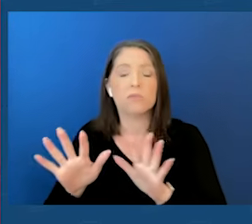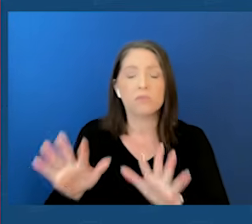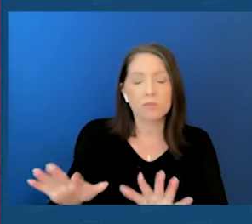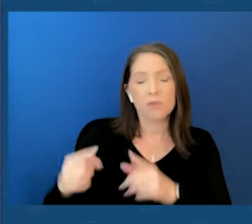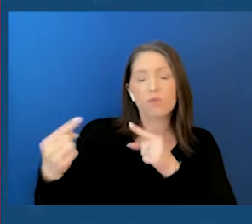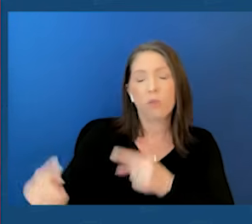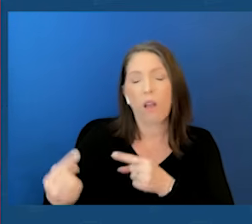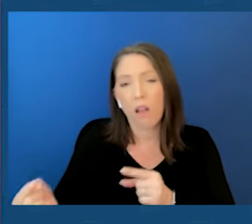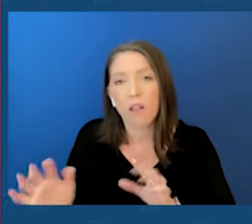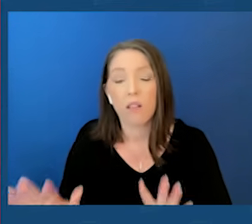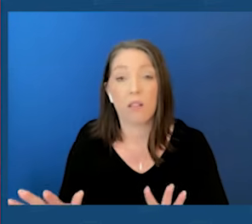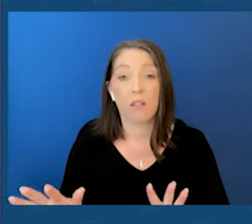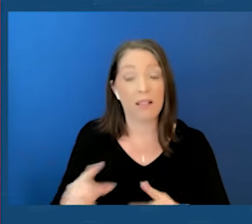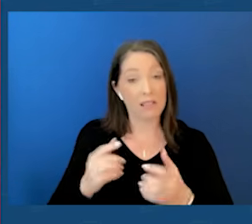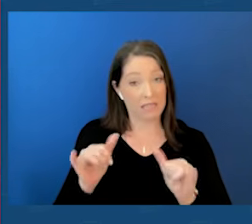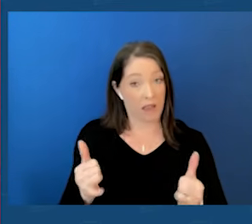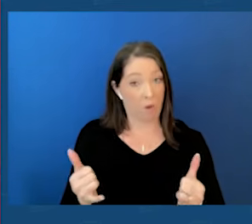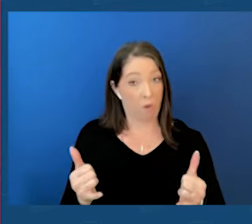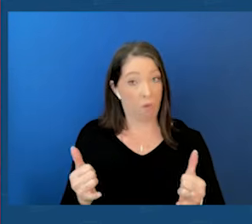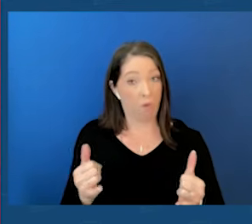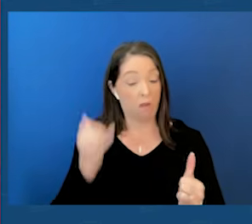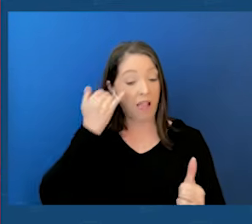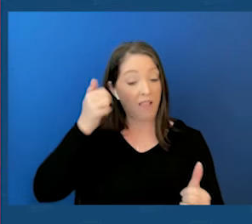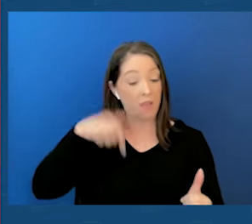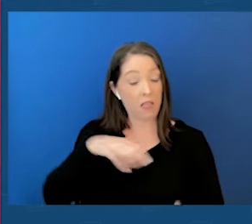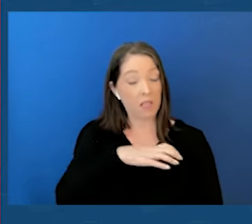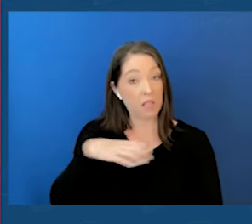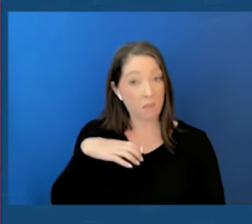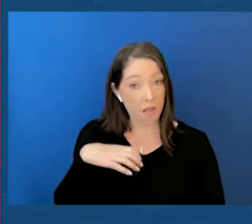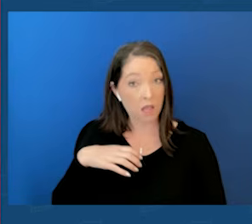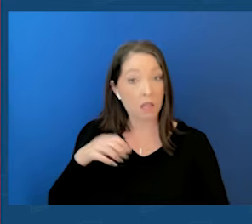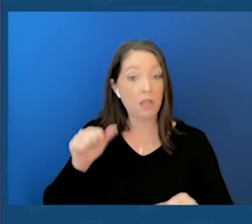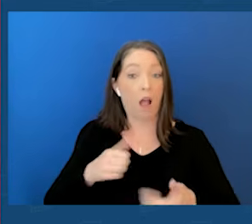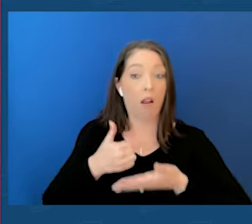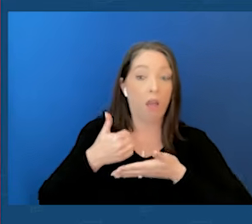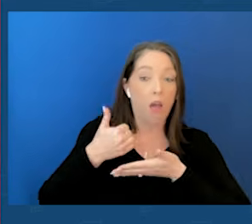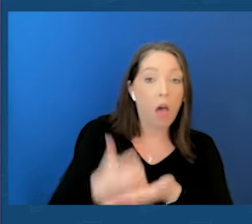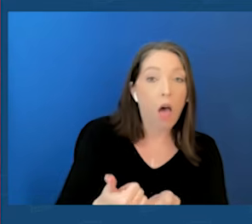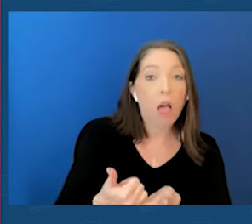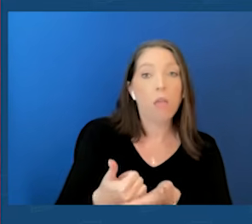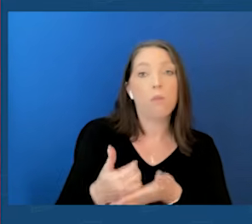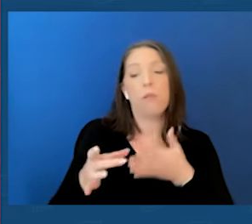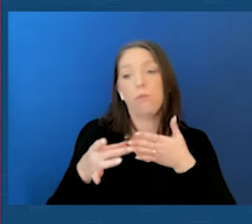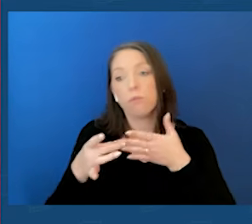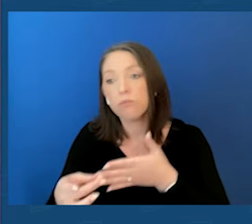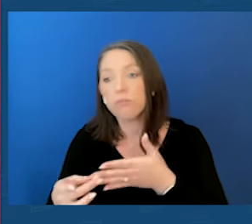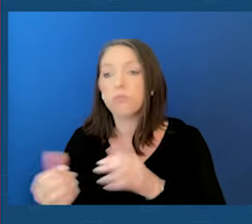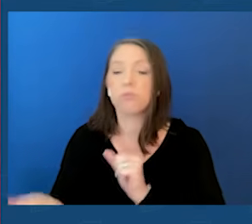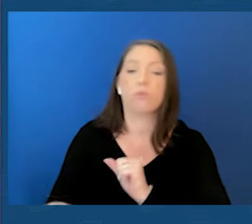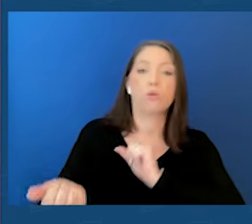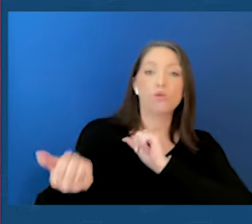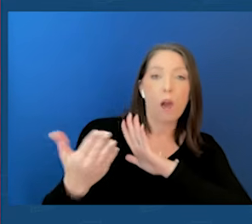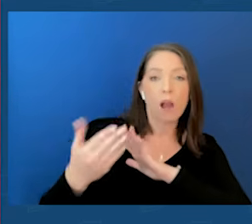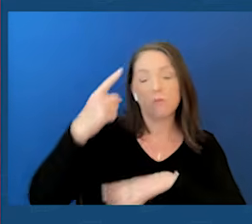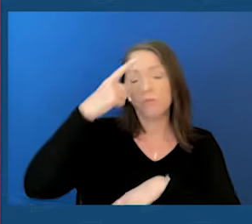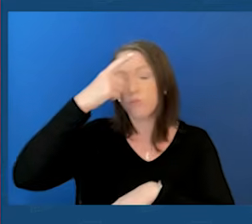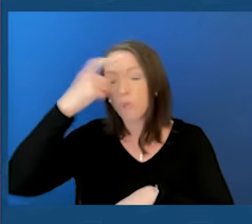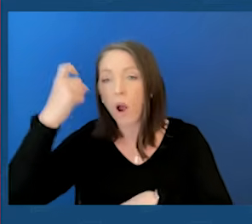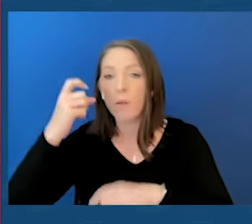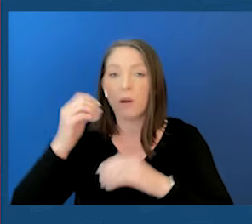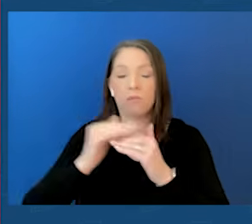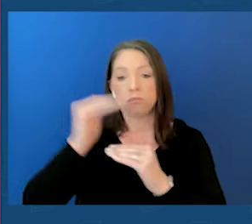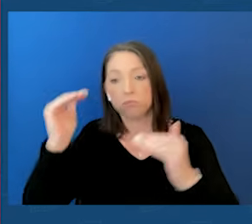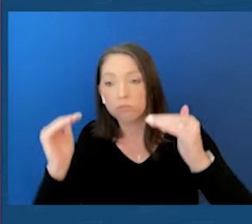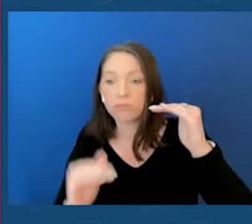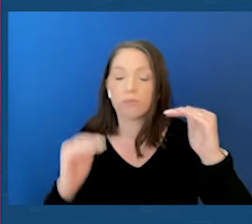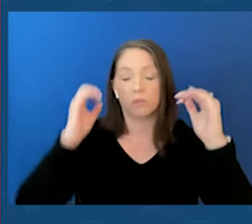forward to helping the descendants of New York slaves and addressing the harms and disparities that exist in education, that